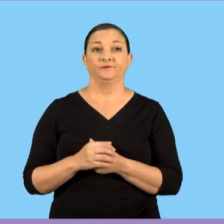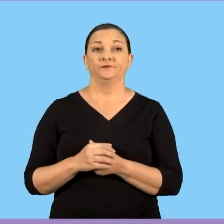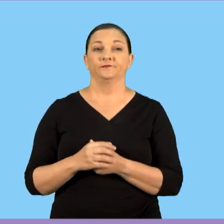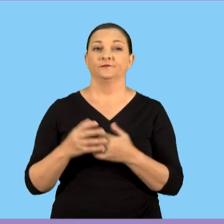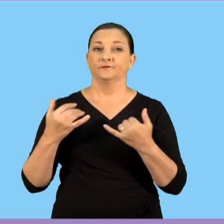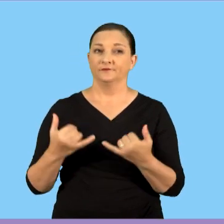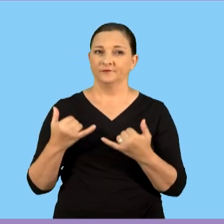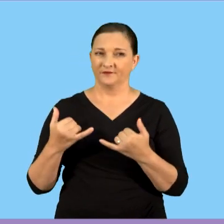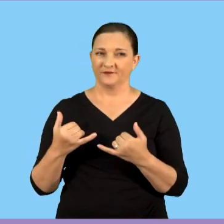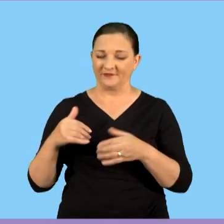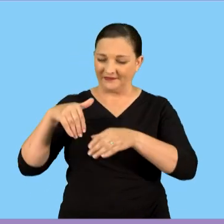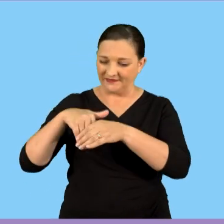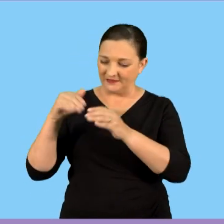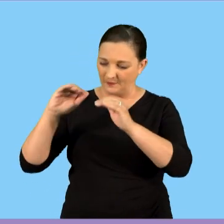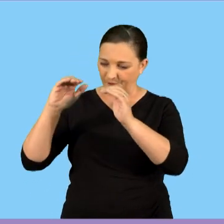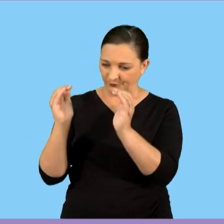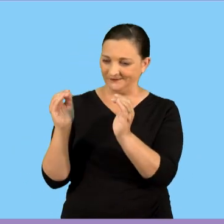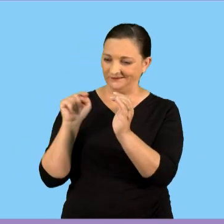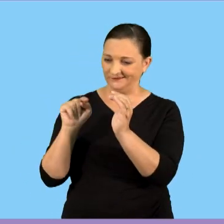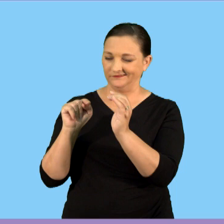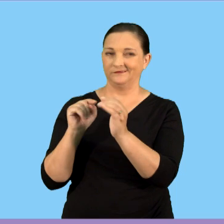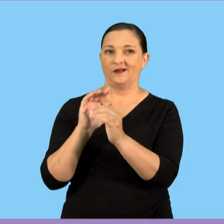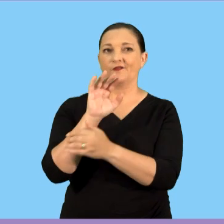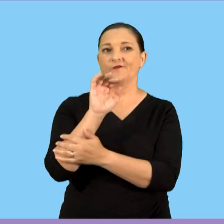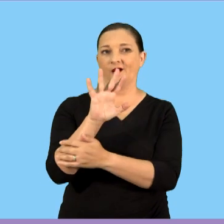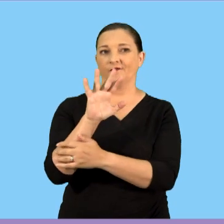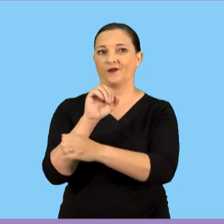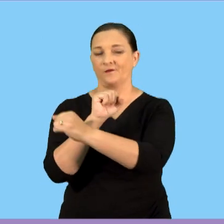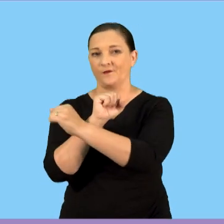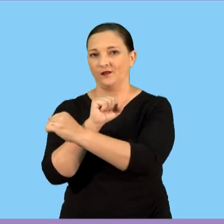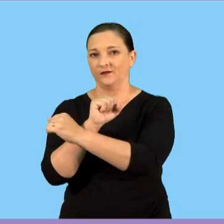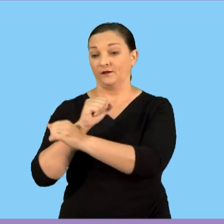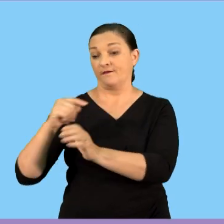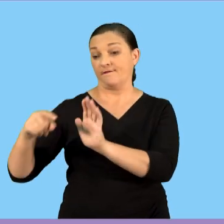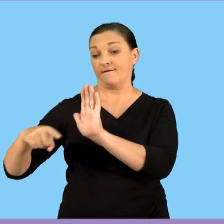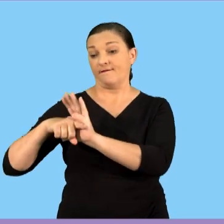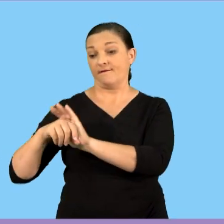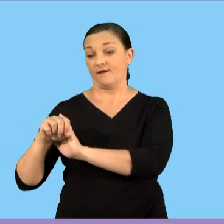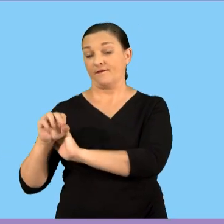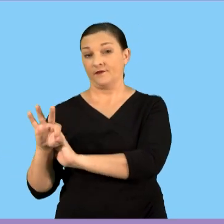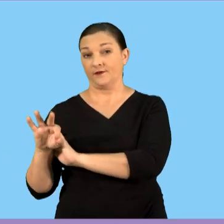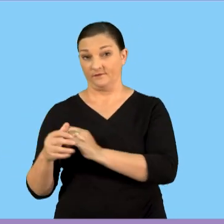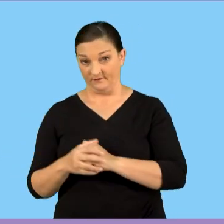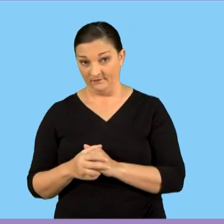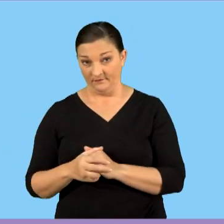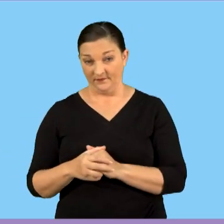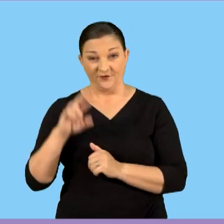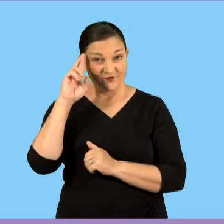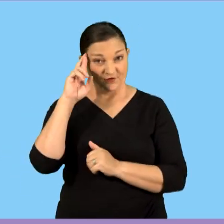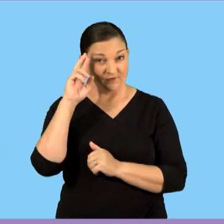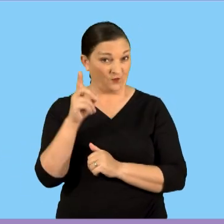plus, and we are going to work with what is in the bracket there, that is the 5 multiplied by a negative